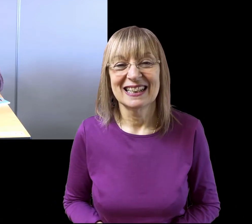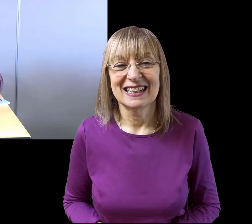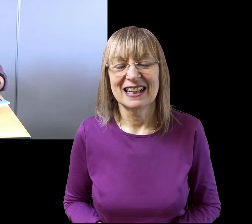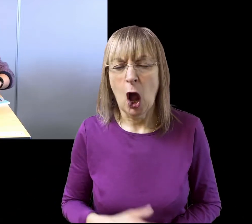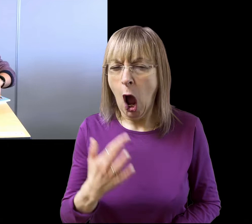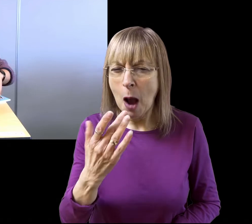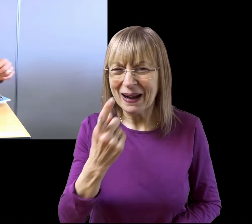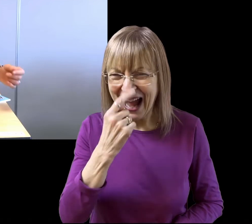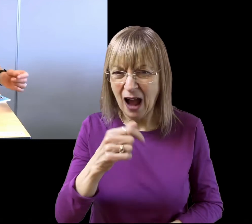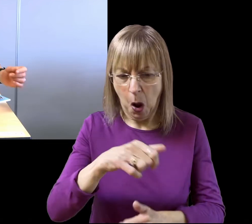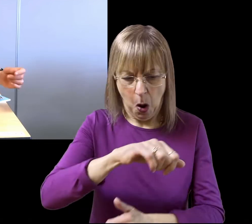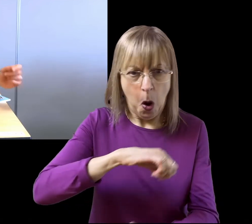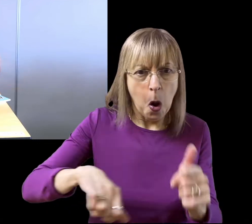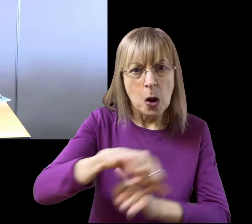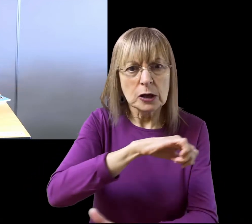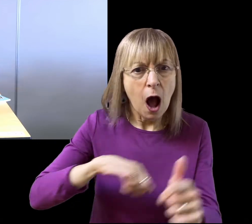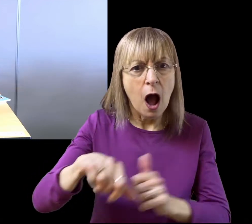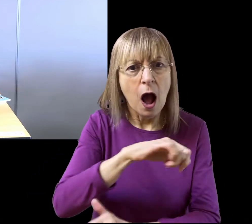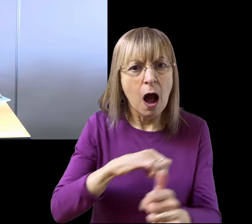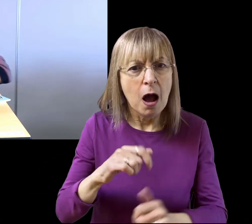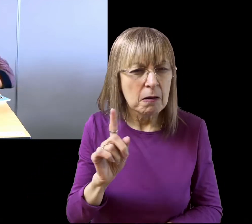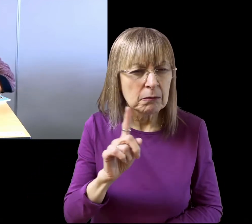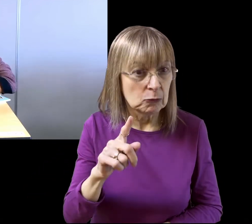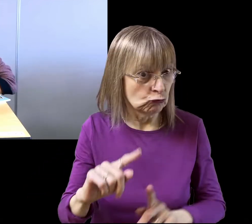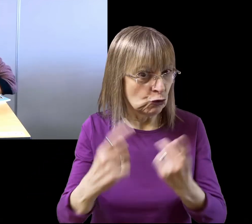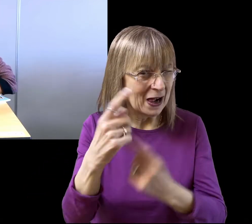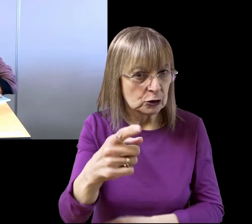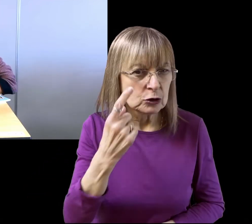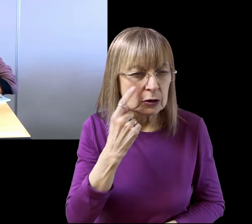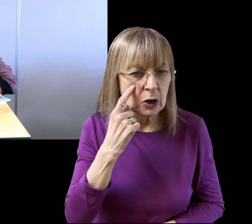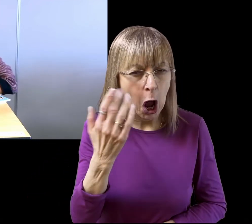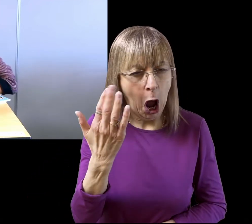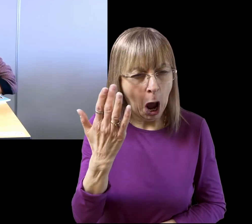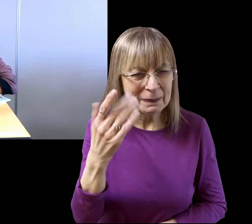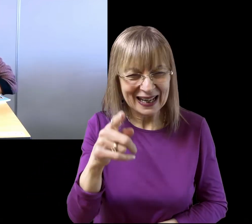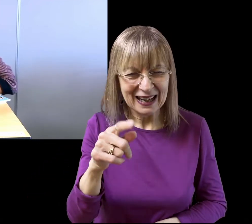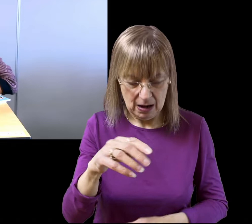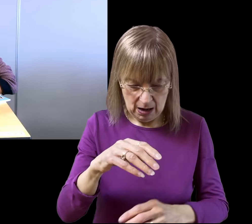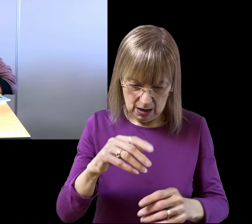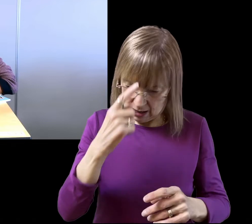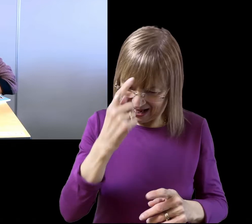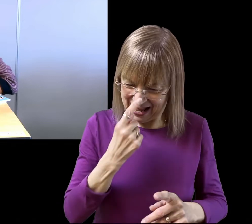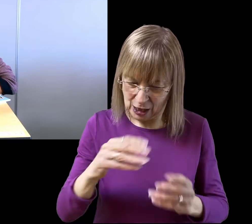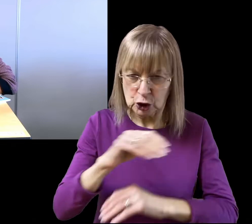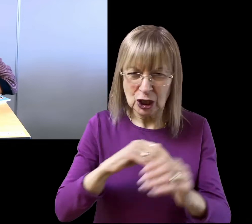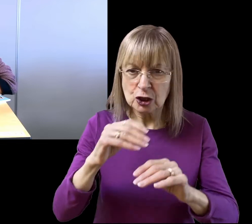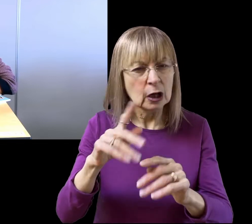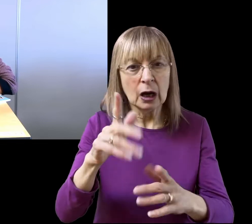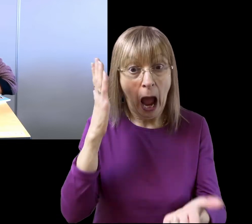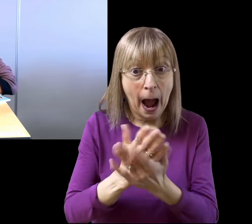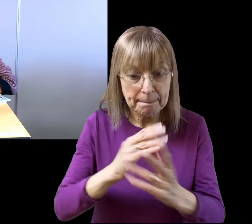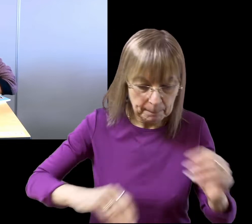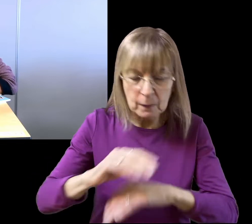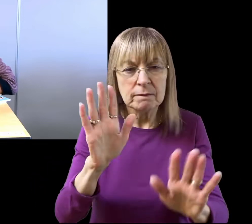C, D. How many orders can they go in? Here's a real challenge. Can you